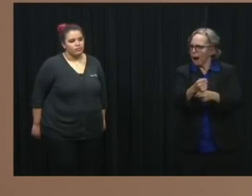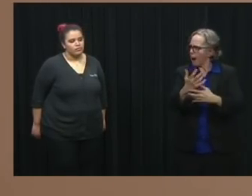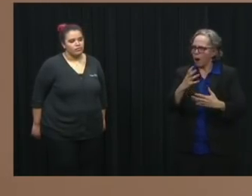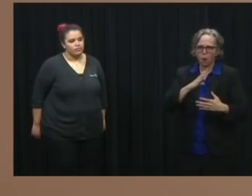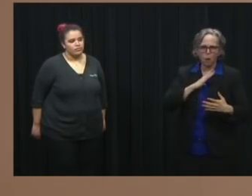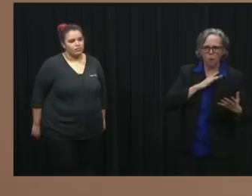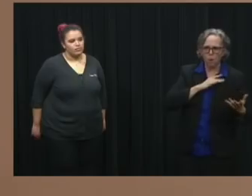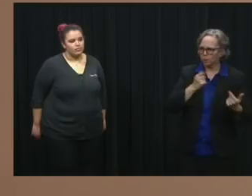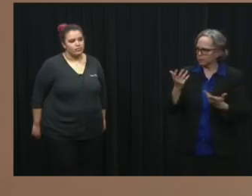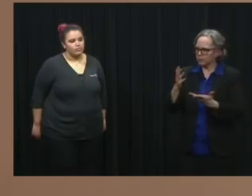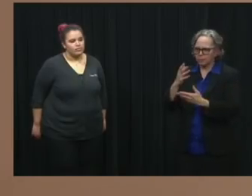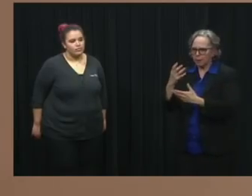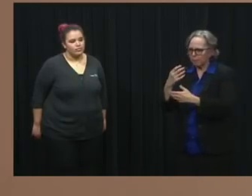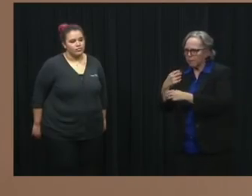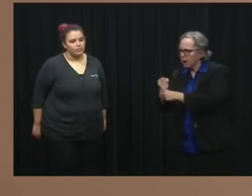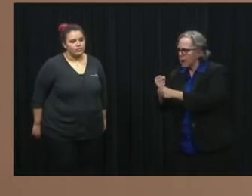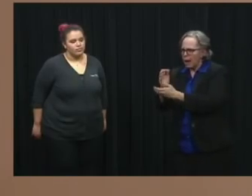masks with